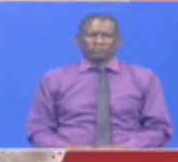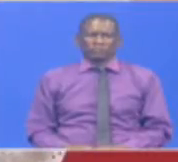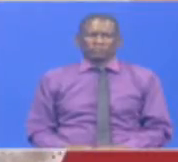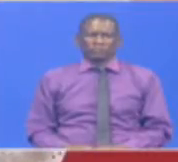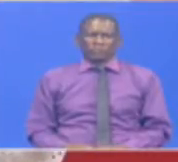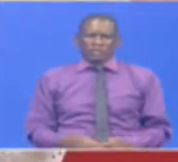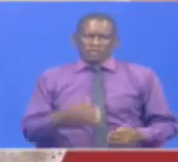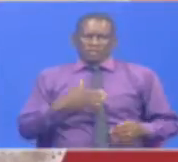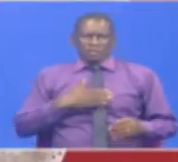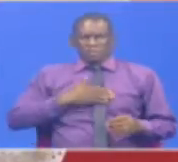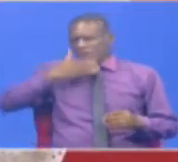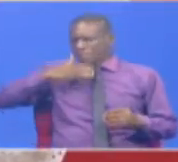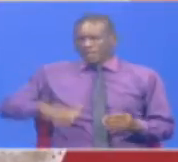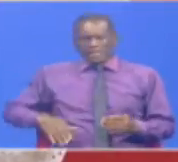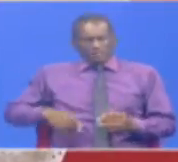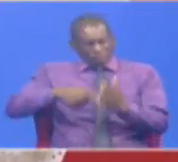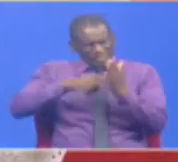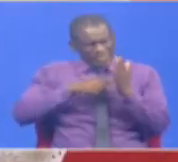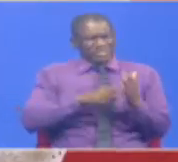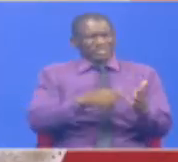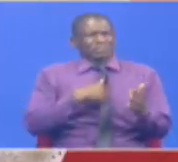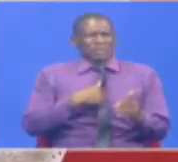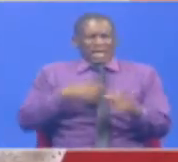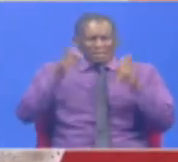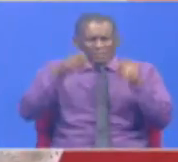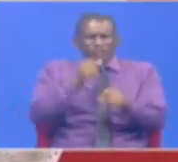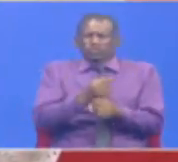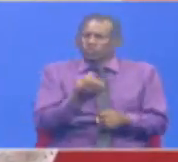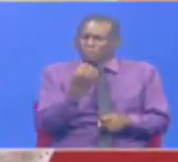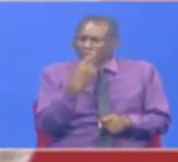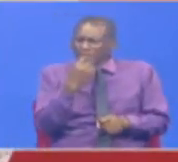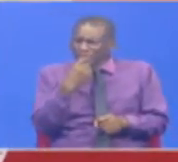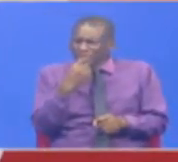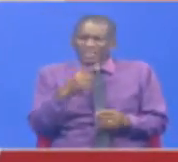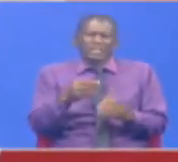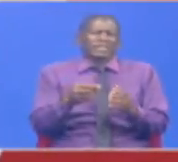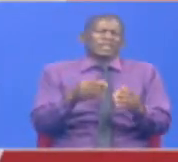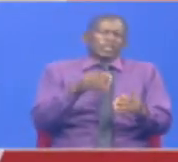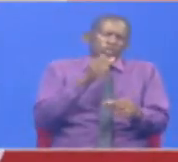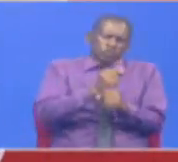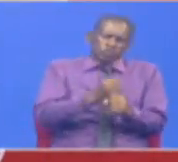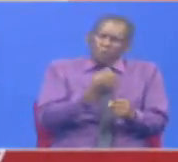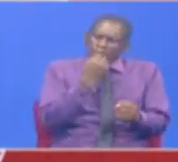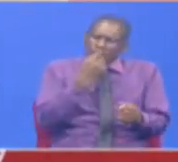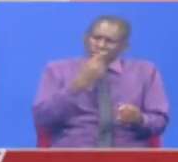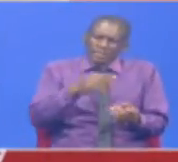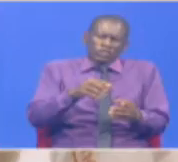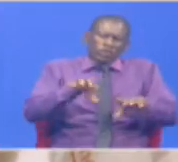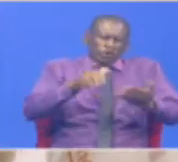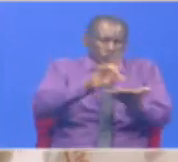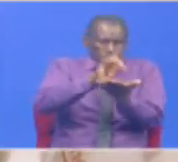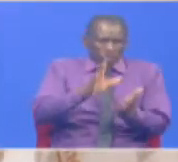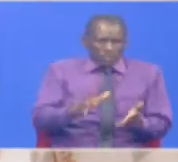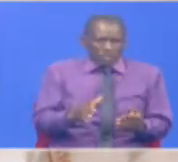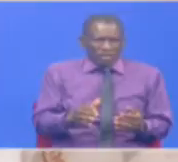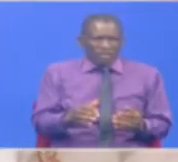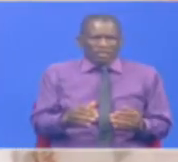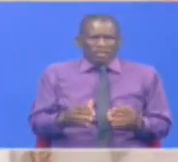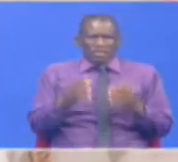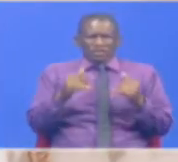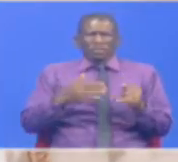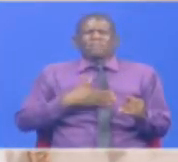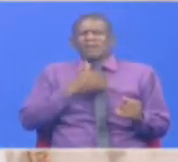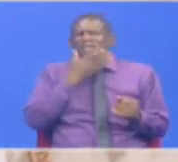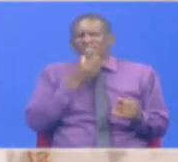My parents were pushing me. You have to do medicine, you have to do medicine, but I didn't like medicine in the first place. My father is